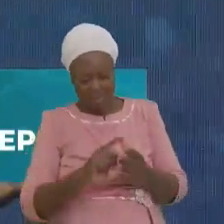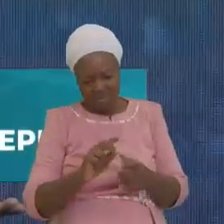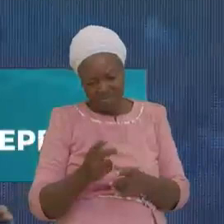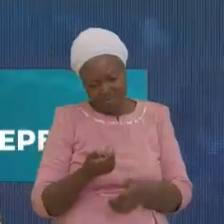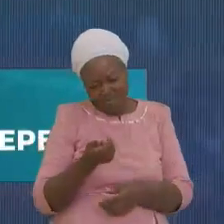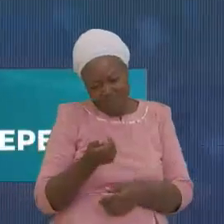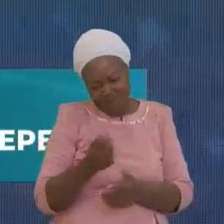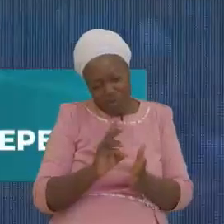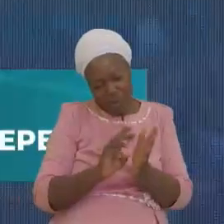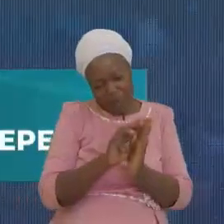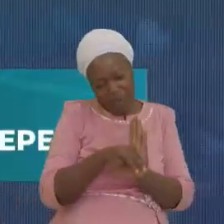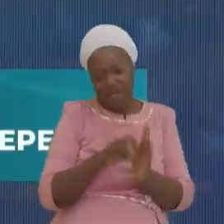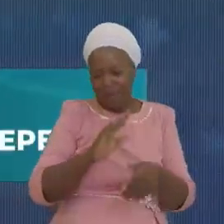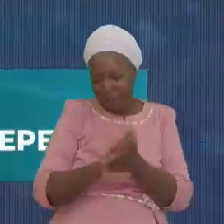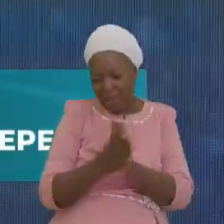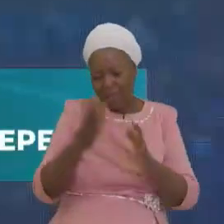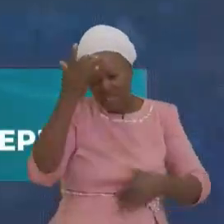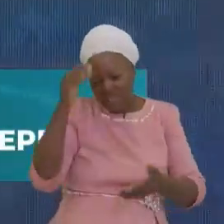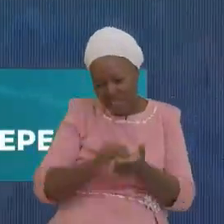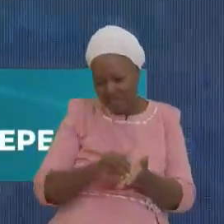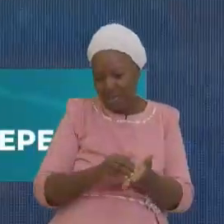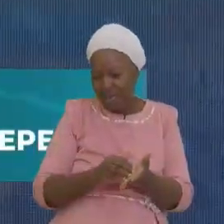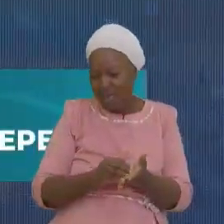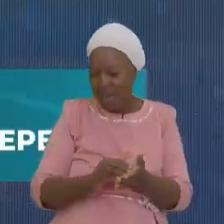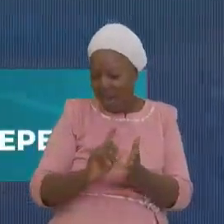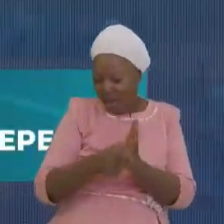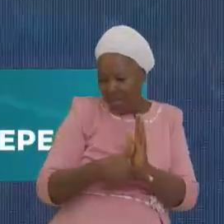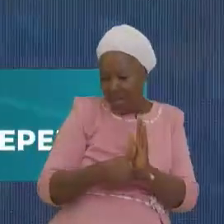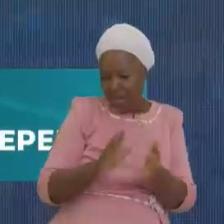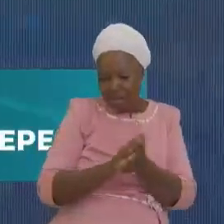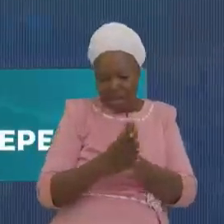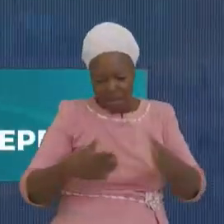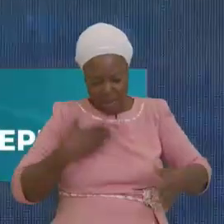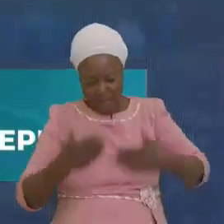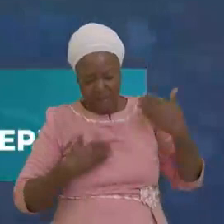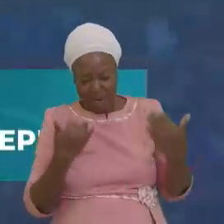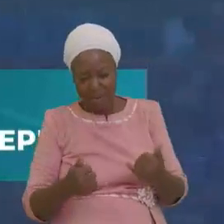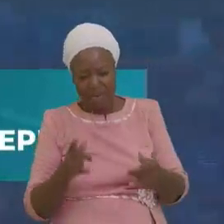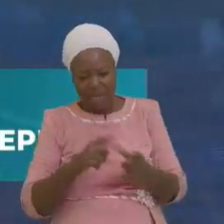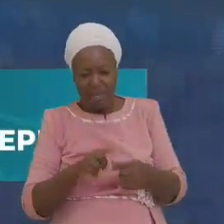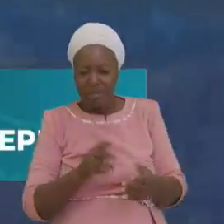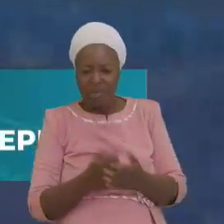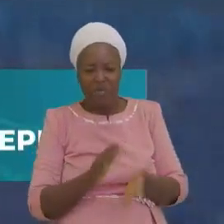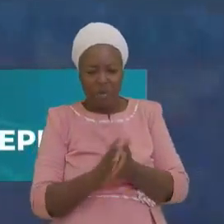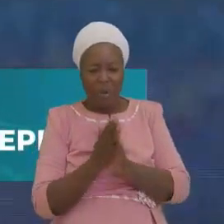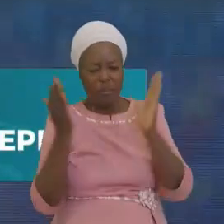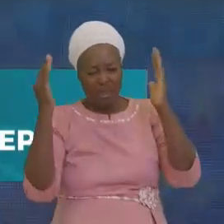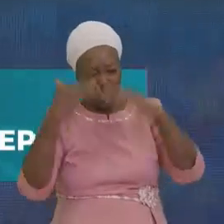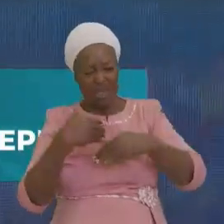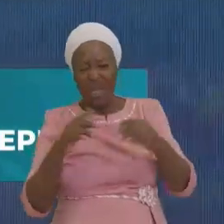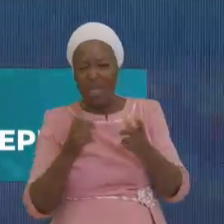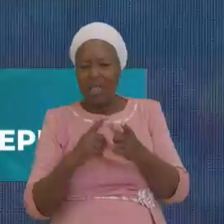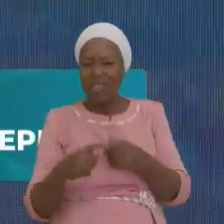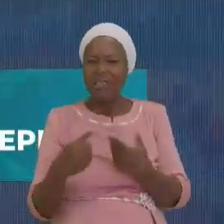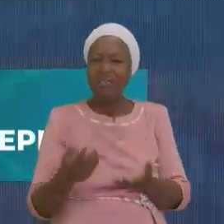get happy now, then I become sad. I'm provided for now, and then I'm in want,